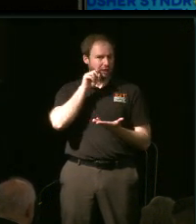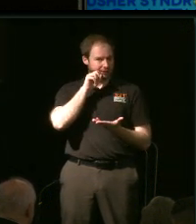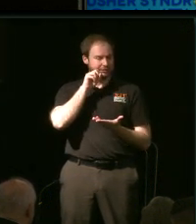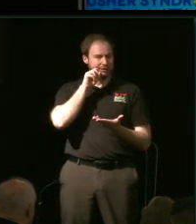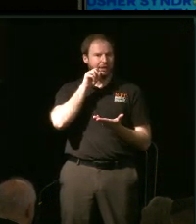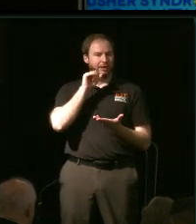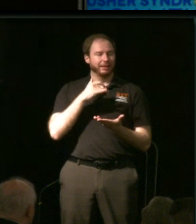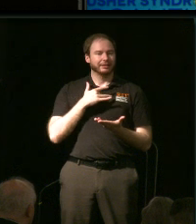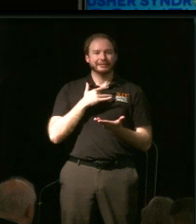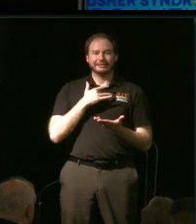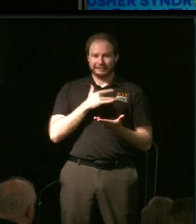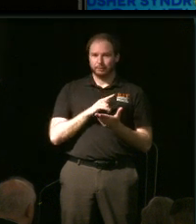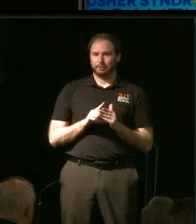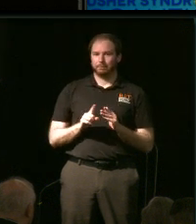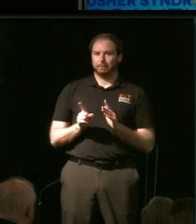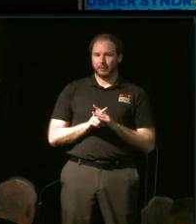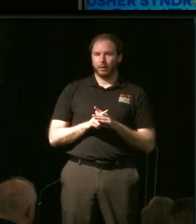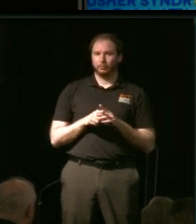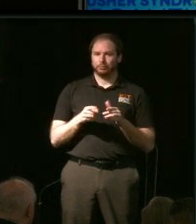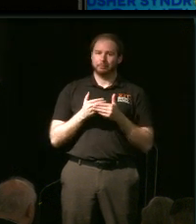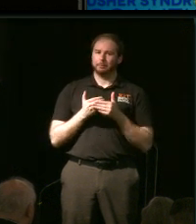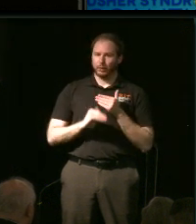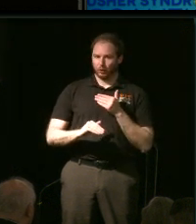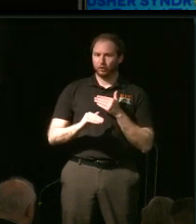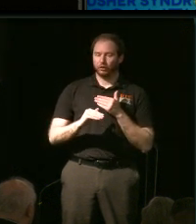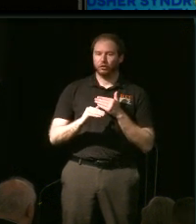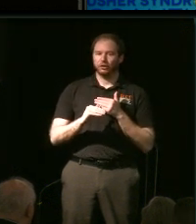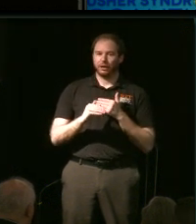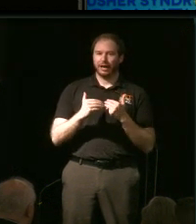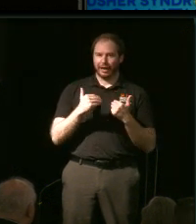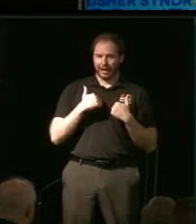is typically present at birth for